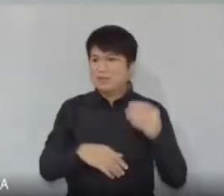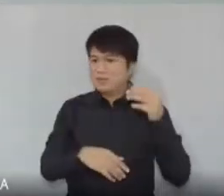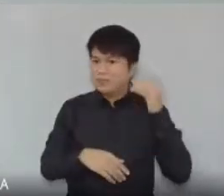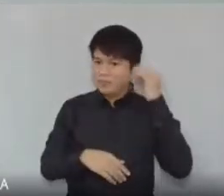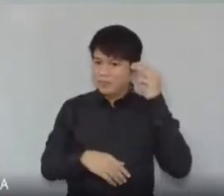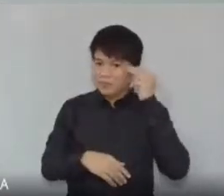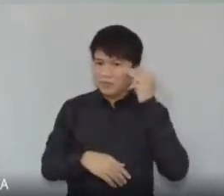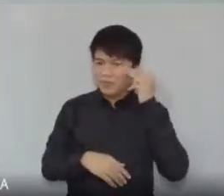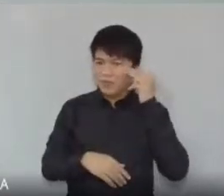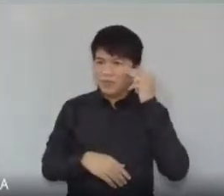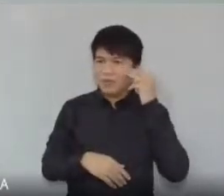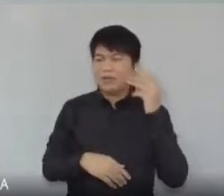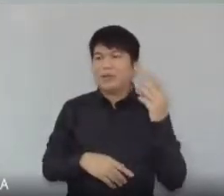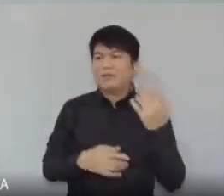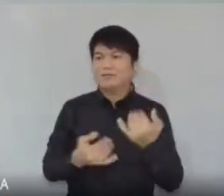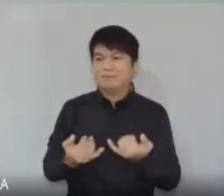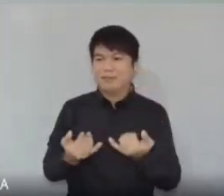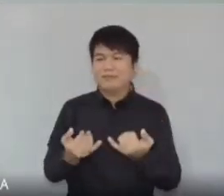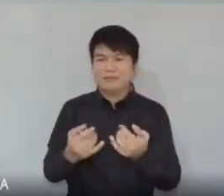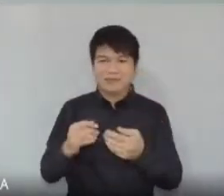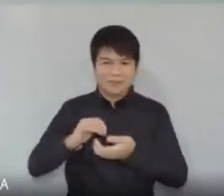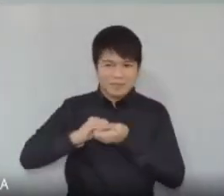our resource persons,